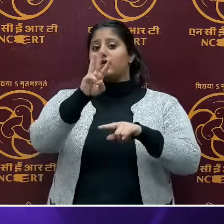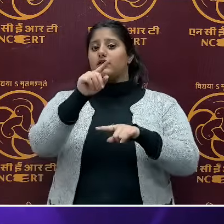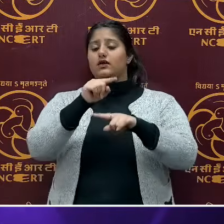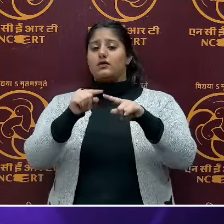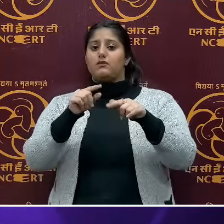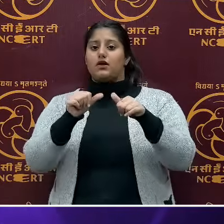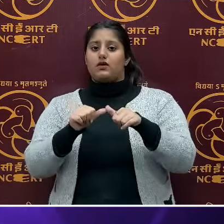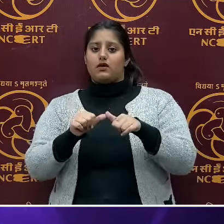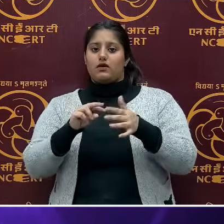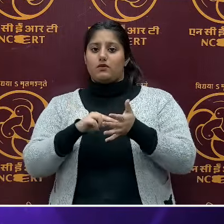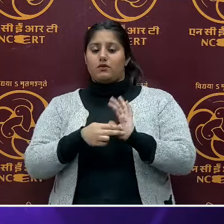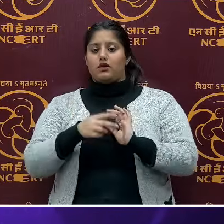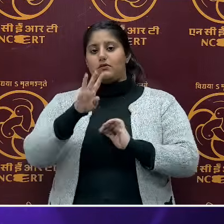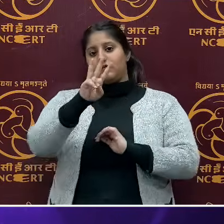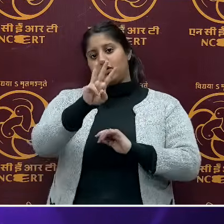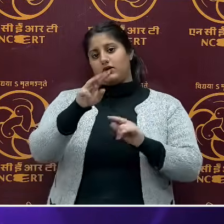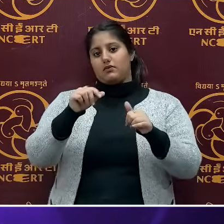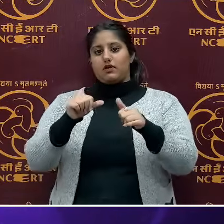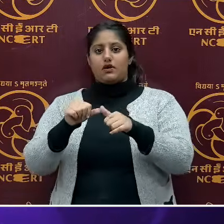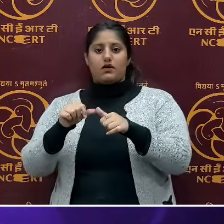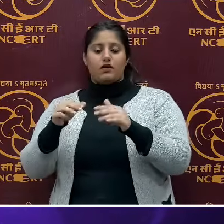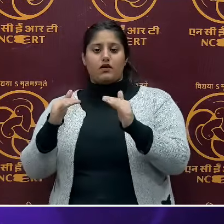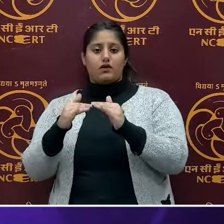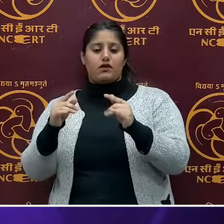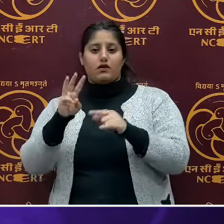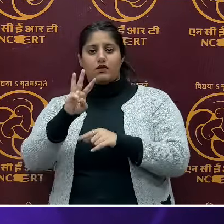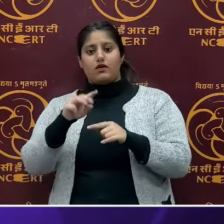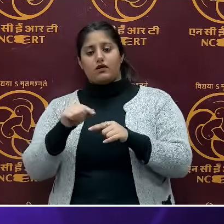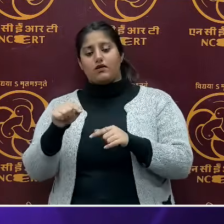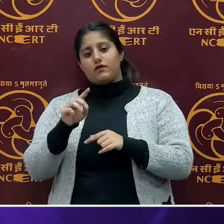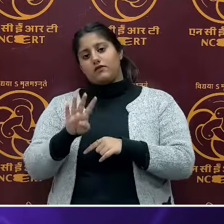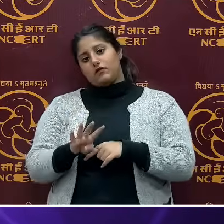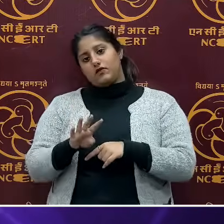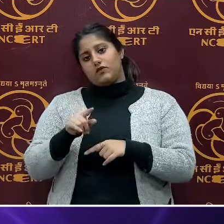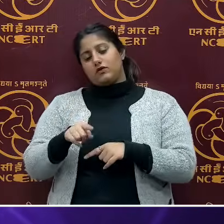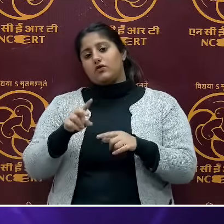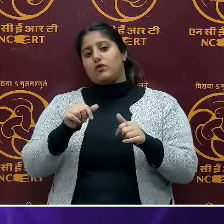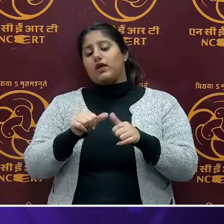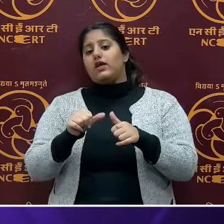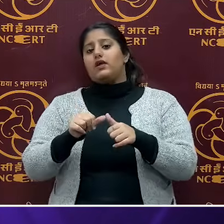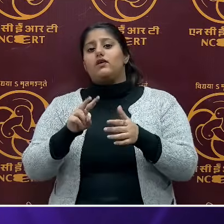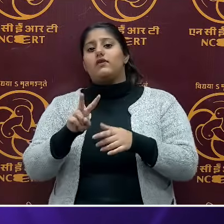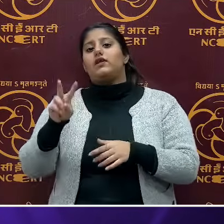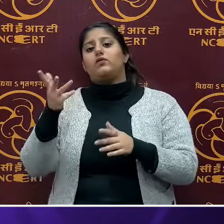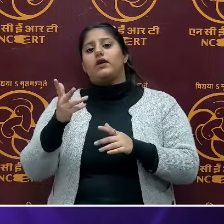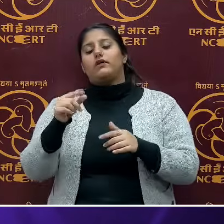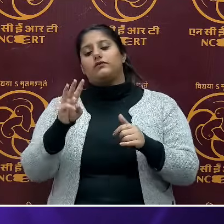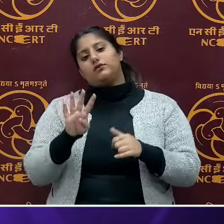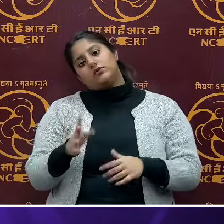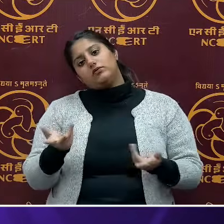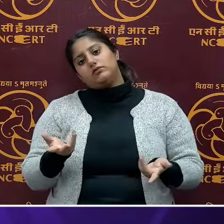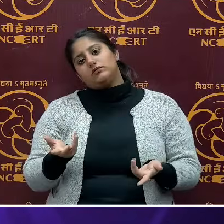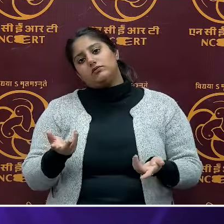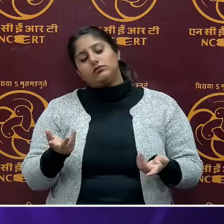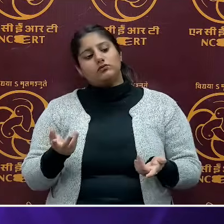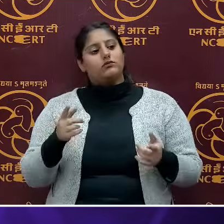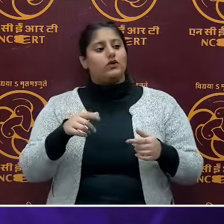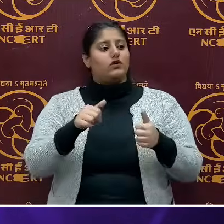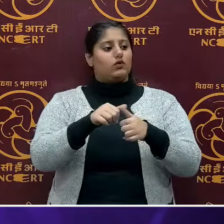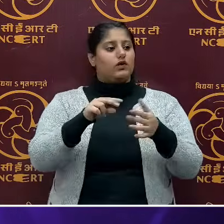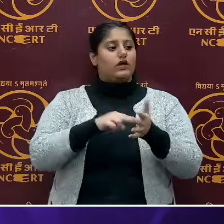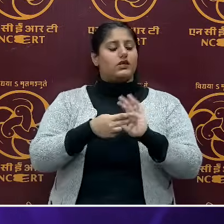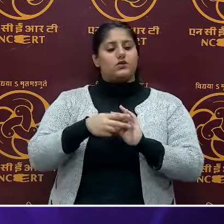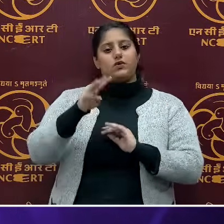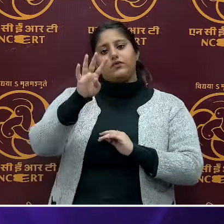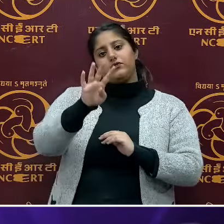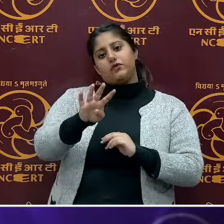3/A is equal to 3/4. So what is the value of A? 4. Yes. So the value of A